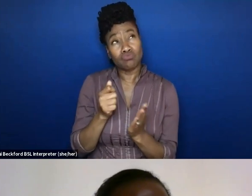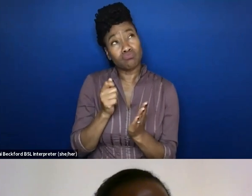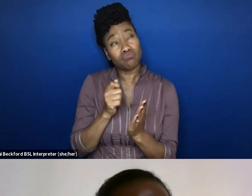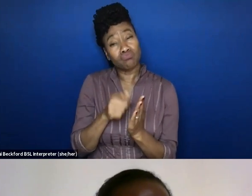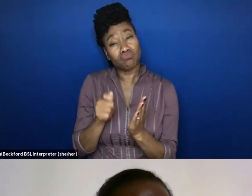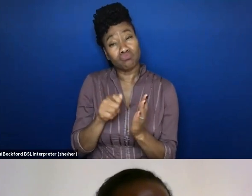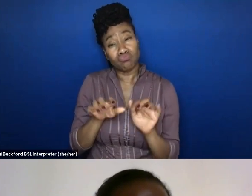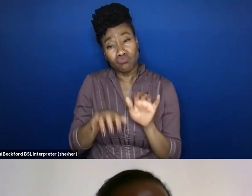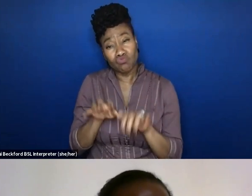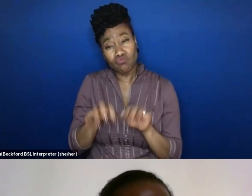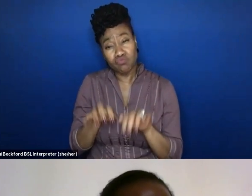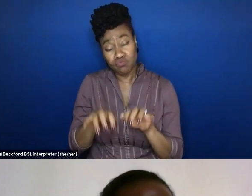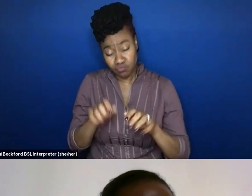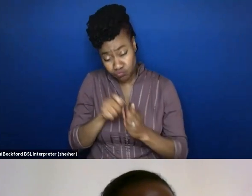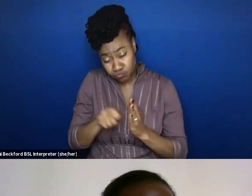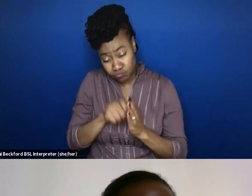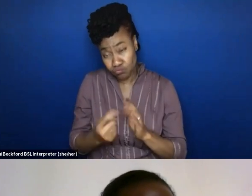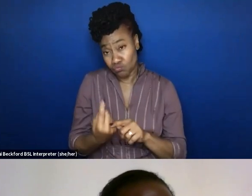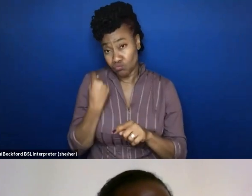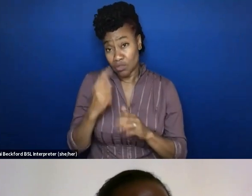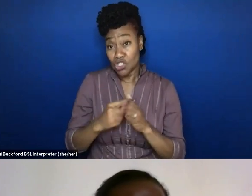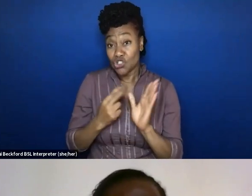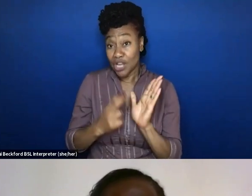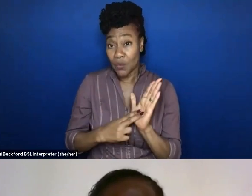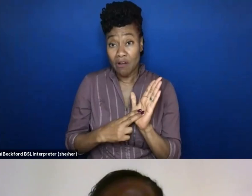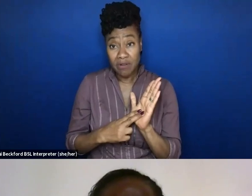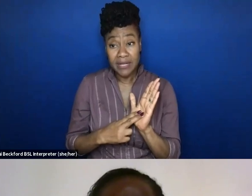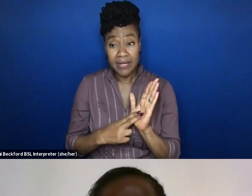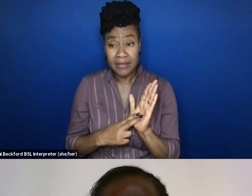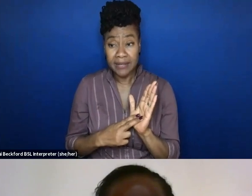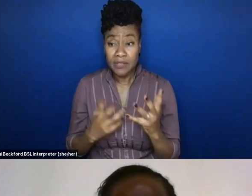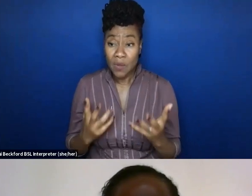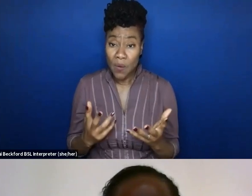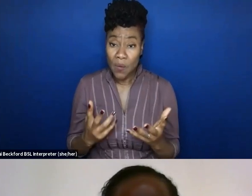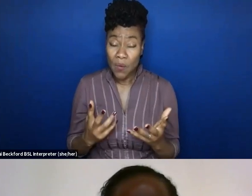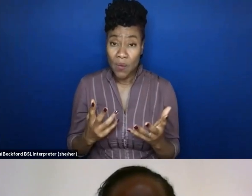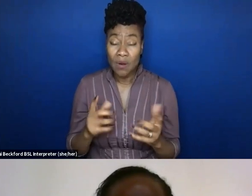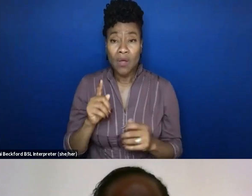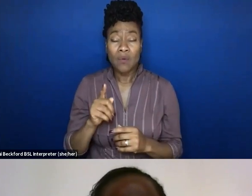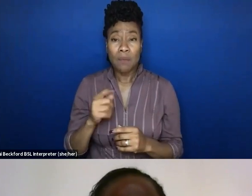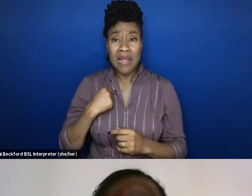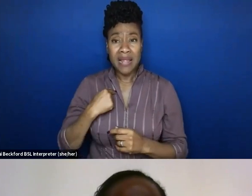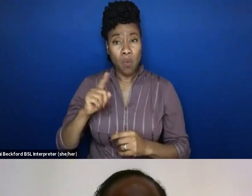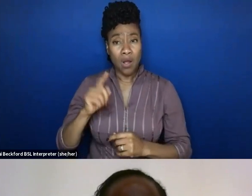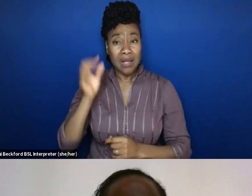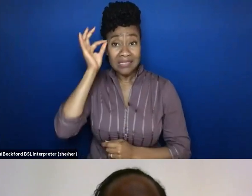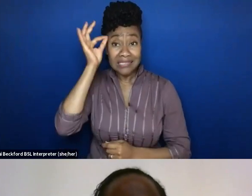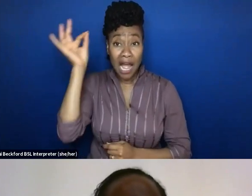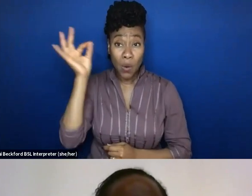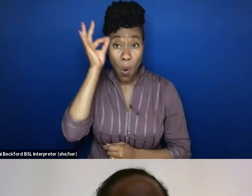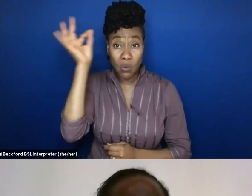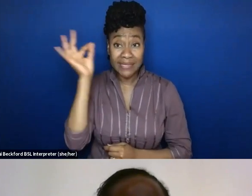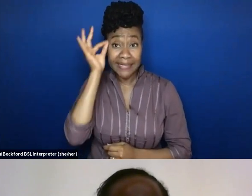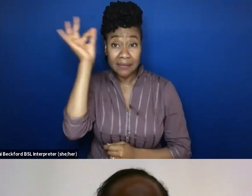I finished writing my book in January, and the thing about, what I find about psychosis is that it sometimes still has the ability